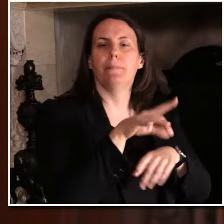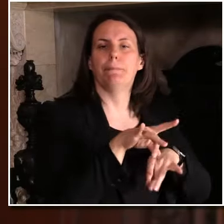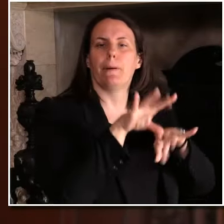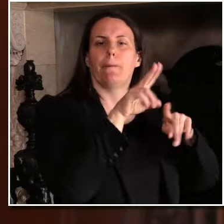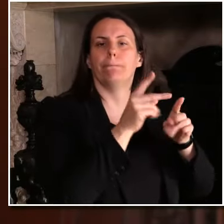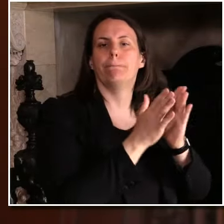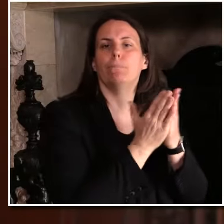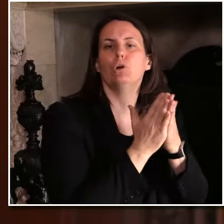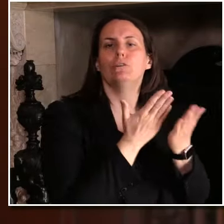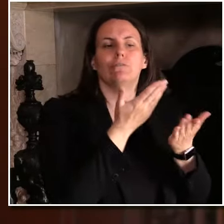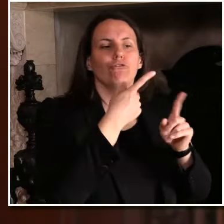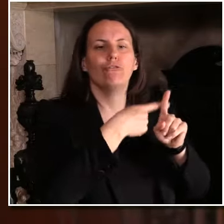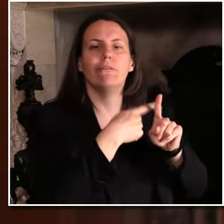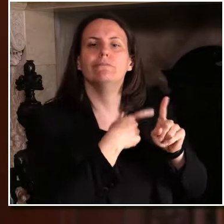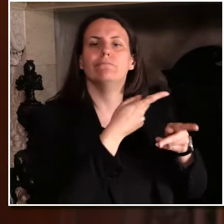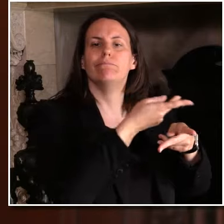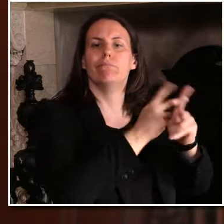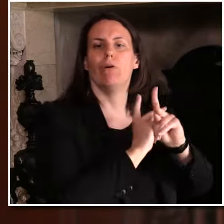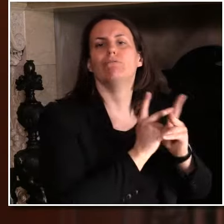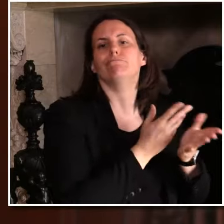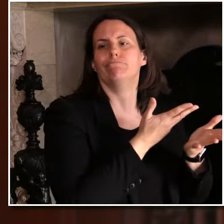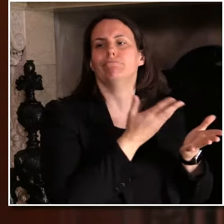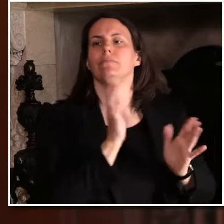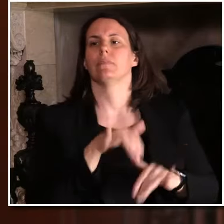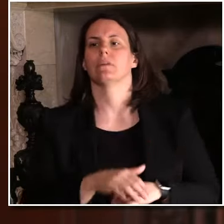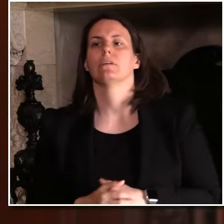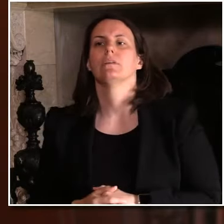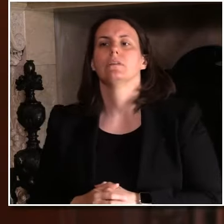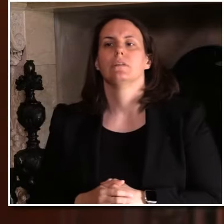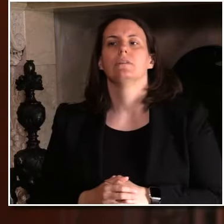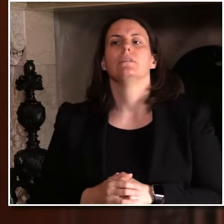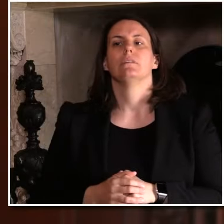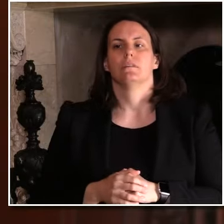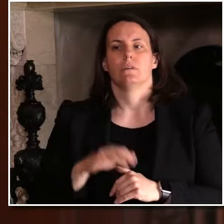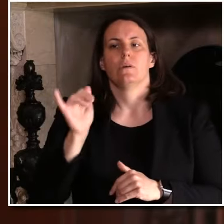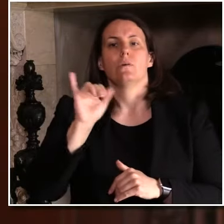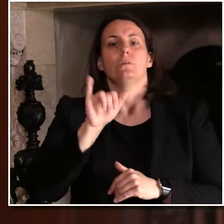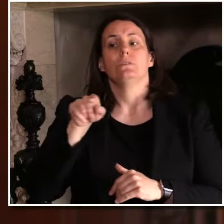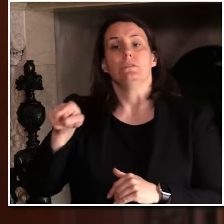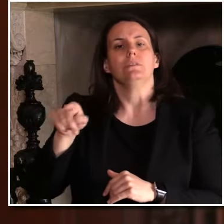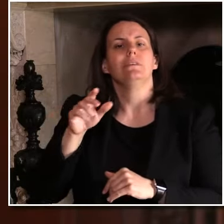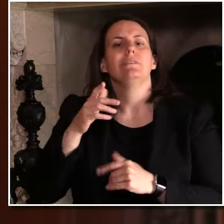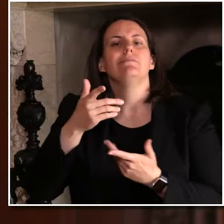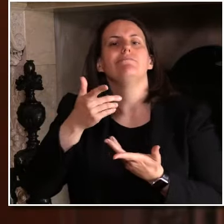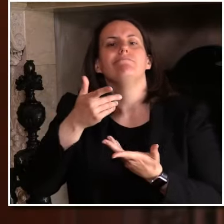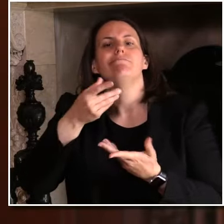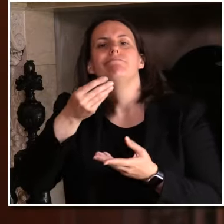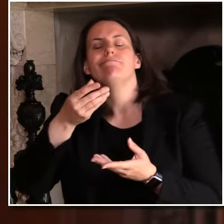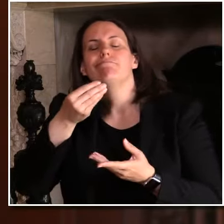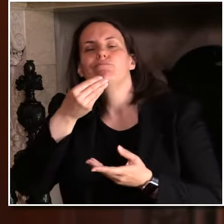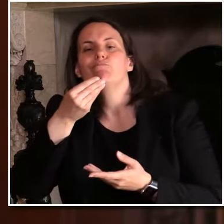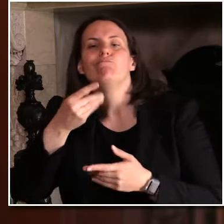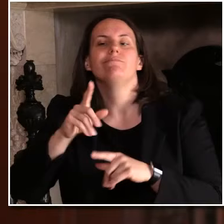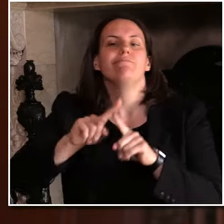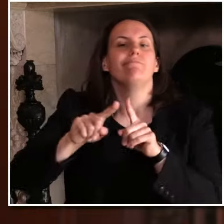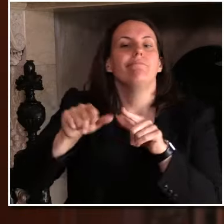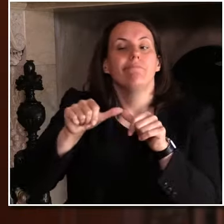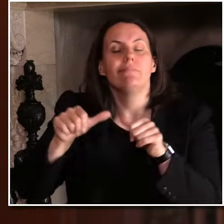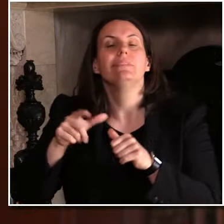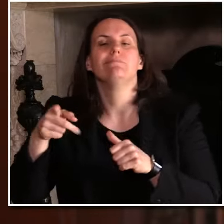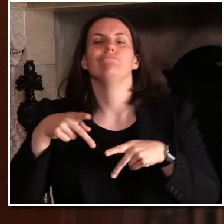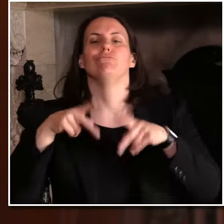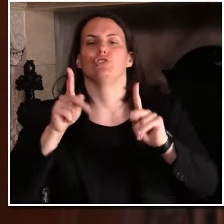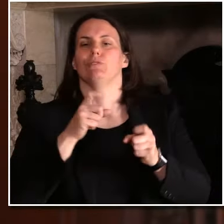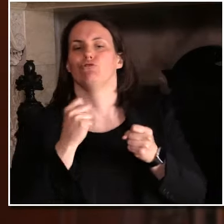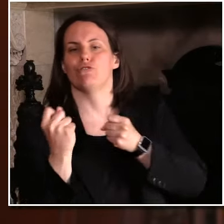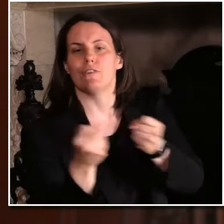expanded curbside pickup of materials necessary to make face masks and other personal protective equipment. And yes, starting